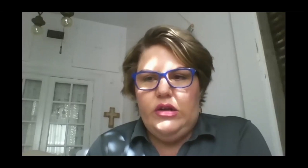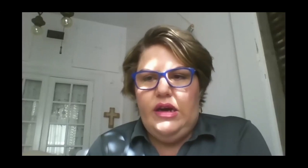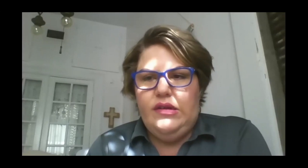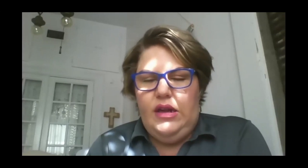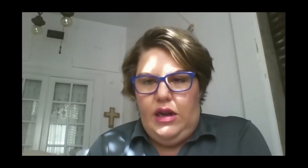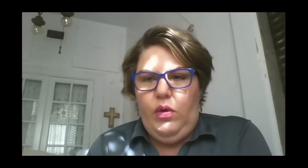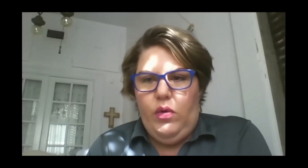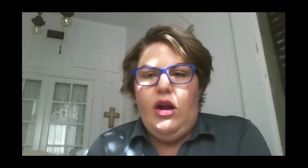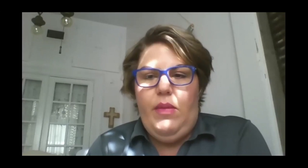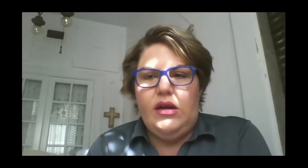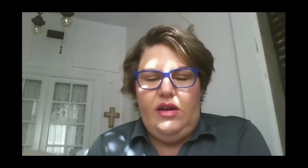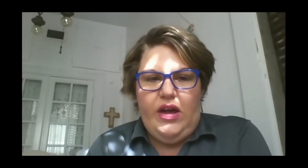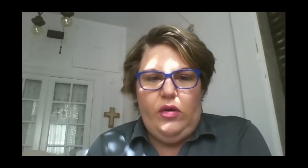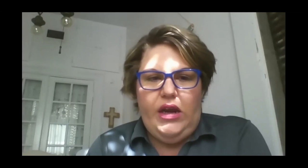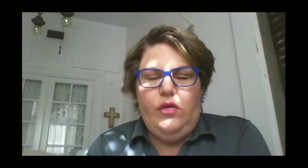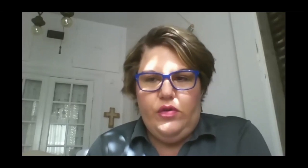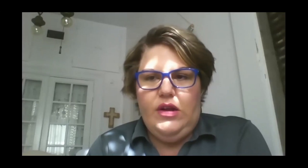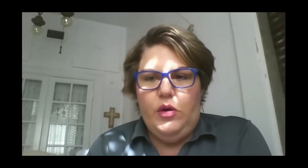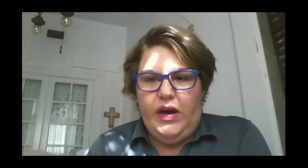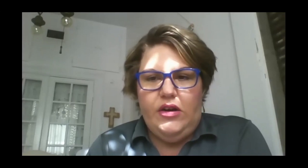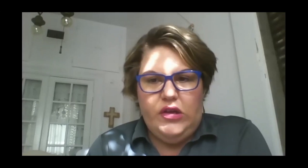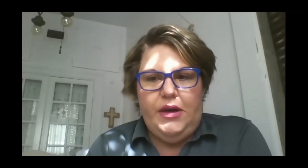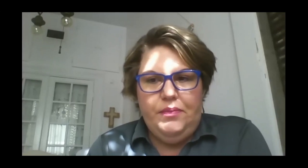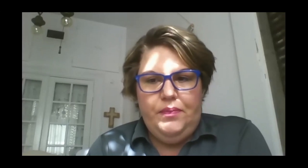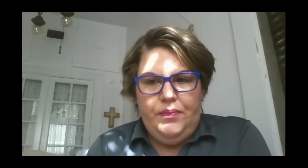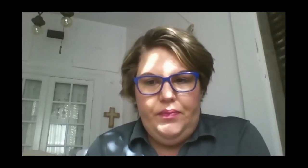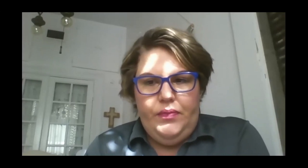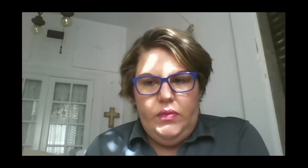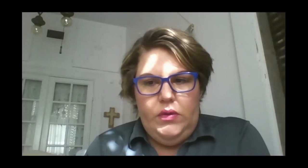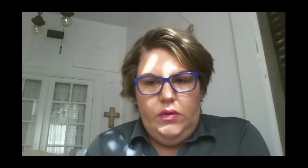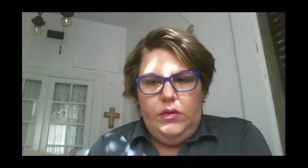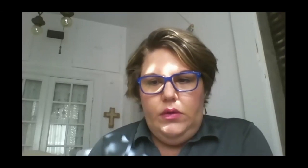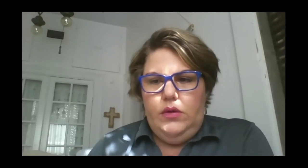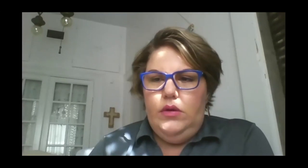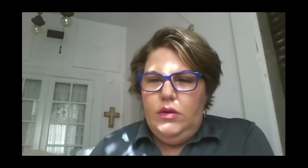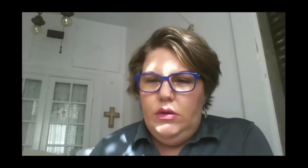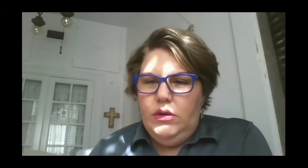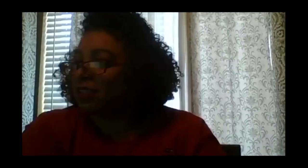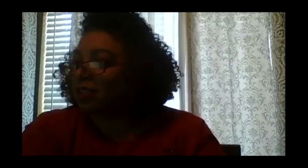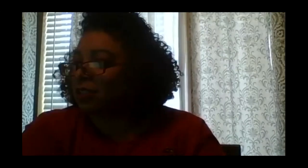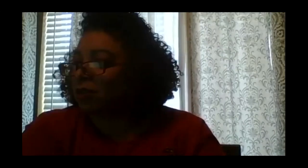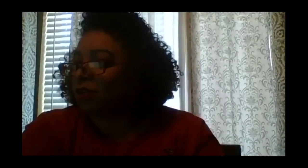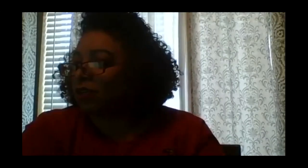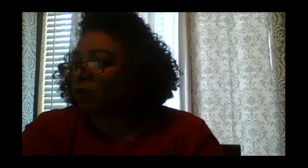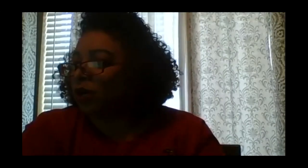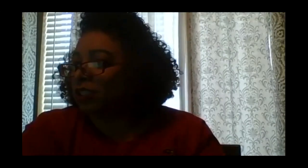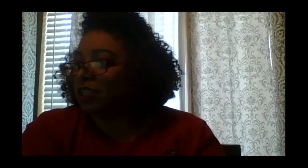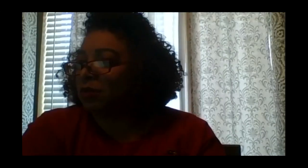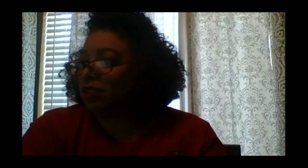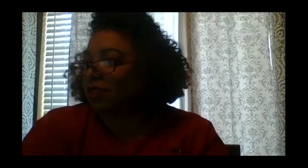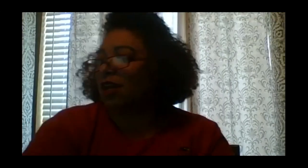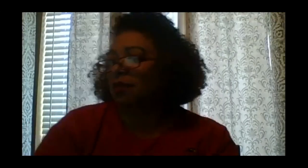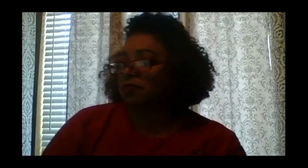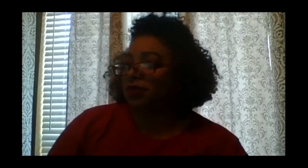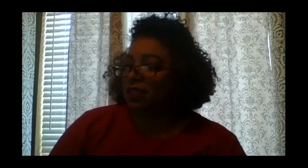summer classes, and then we will automatically evaluate you for summer financial aid. Okay. So this question